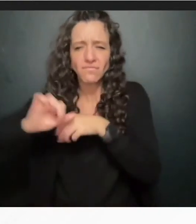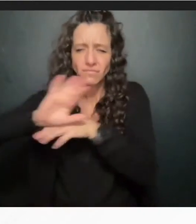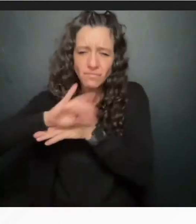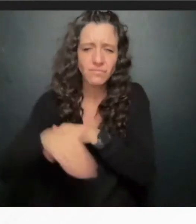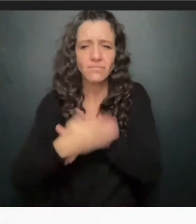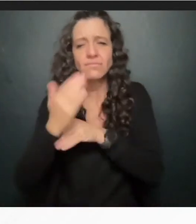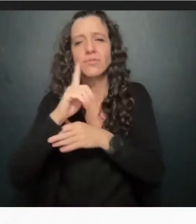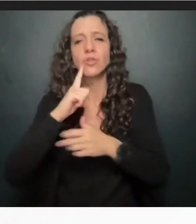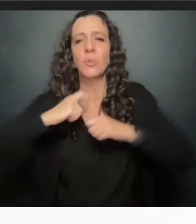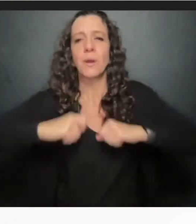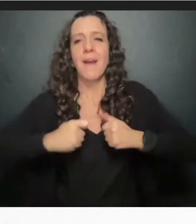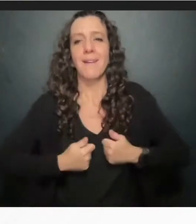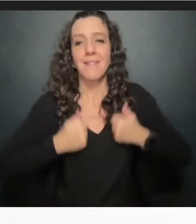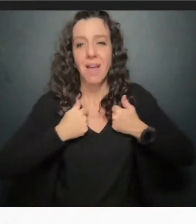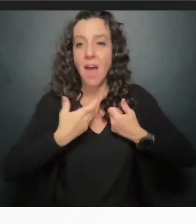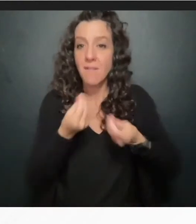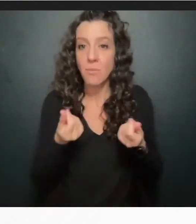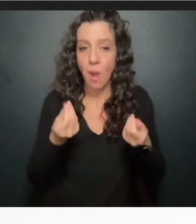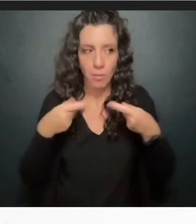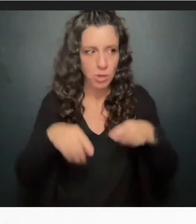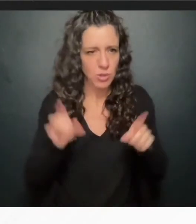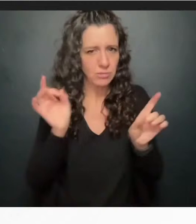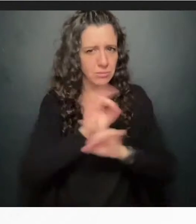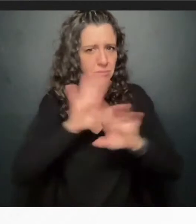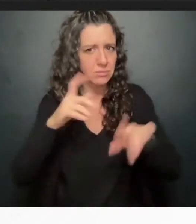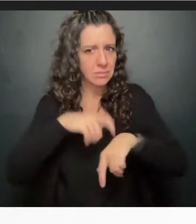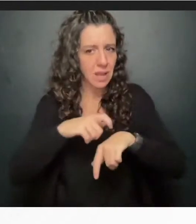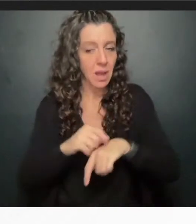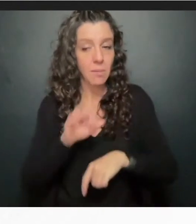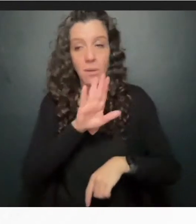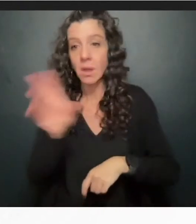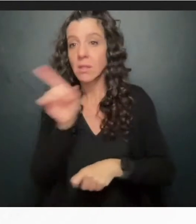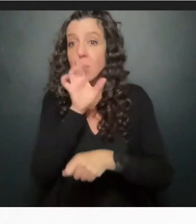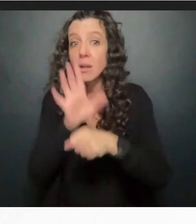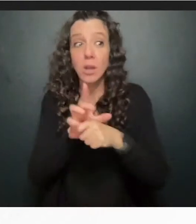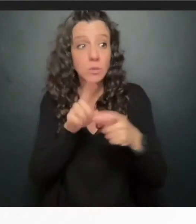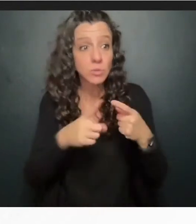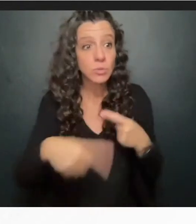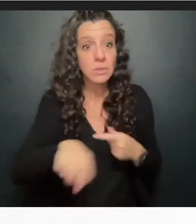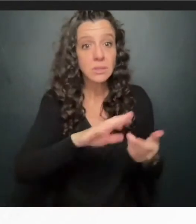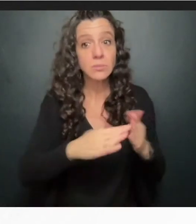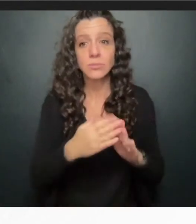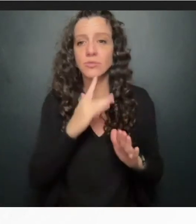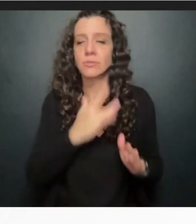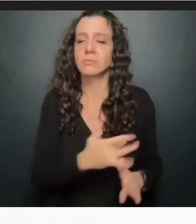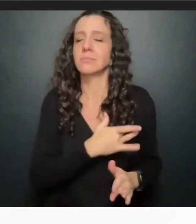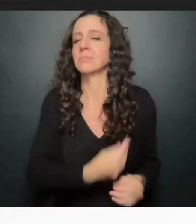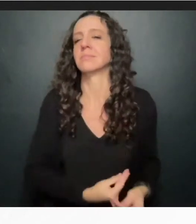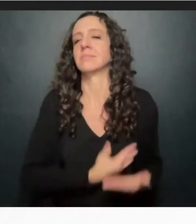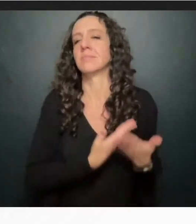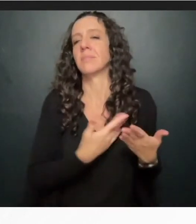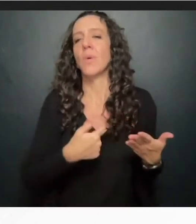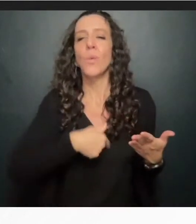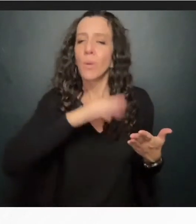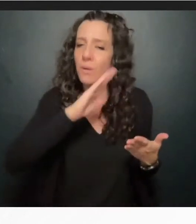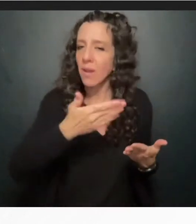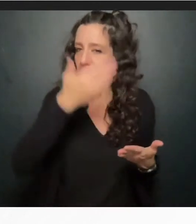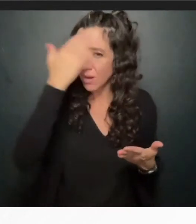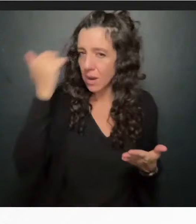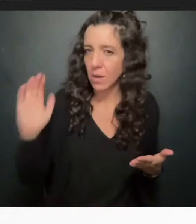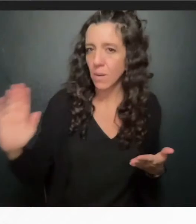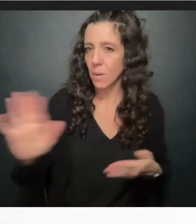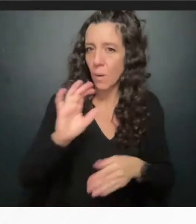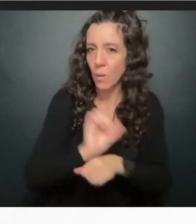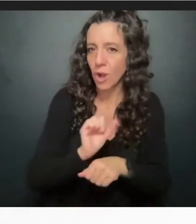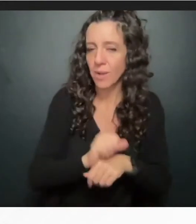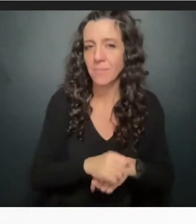lives and property during this challenging time. Their dedication to our community is inspiring, and we will never forget what you've done for us.